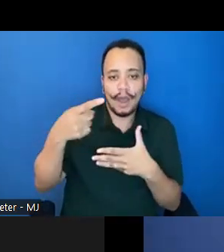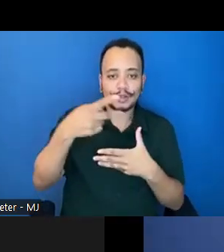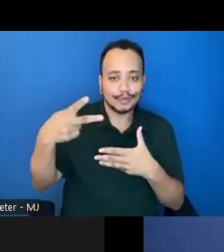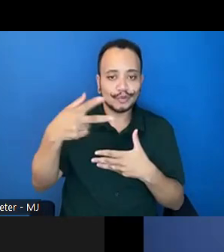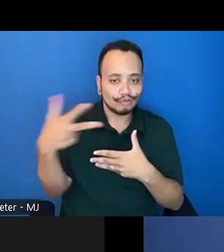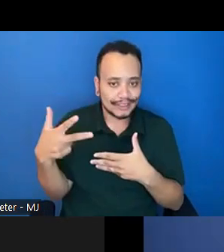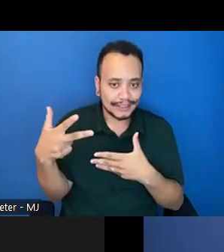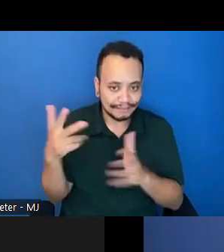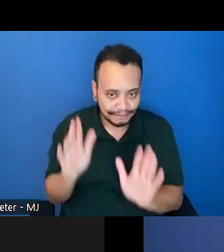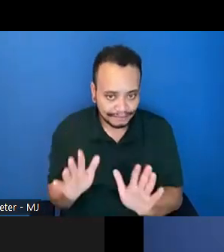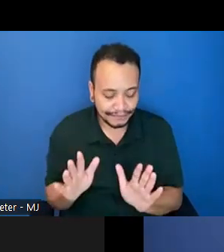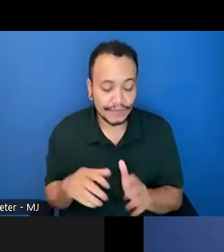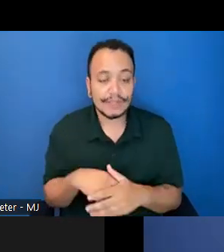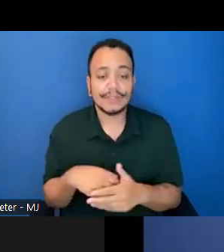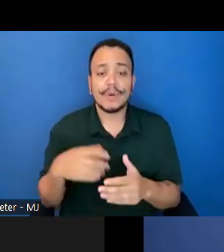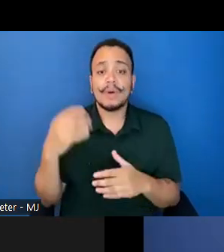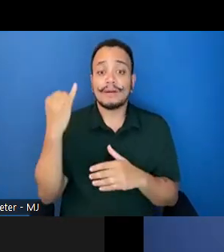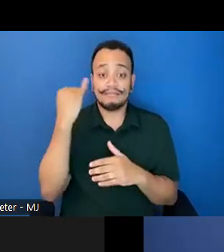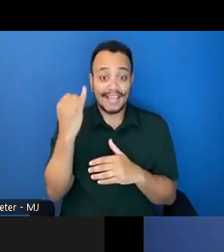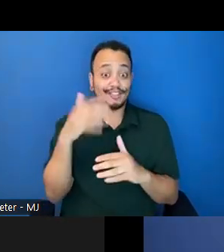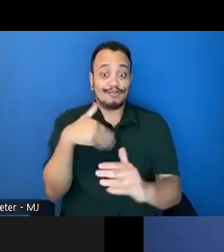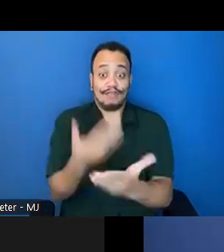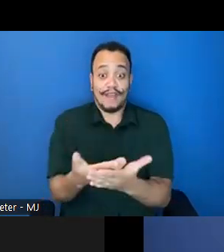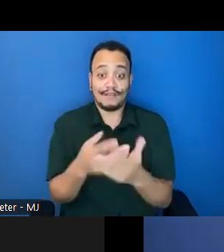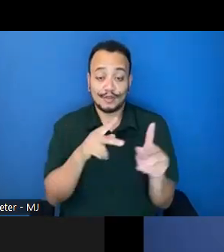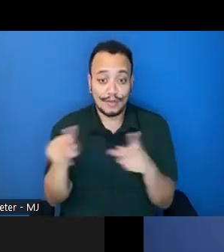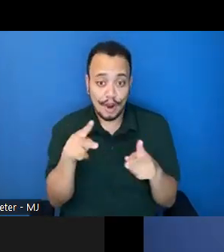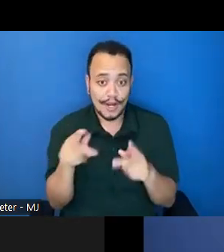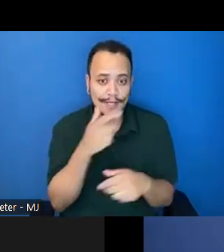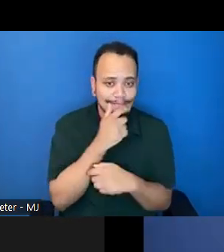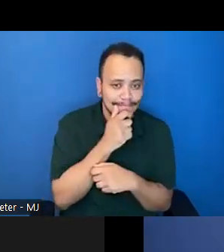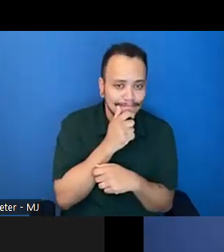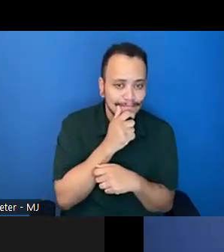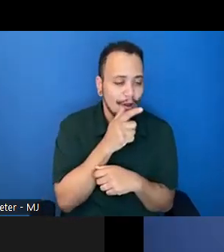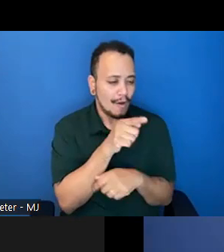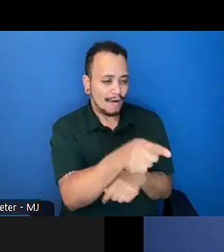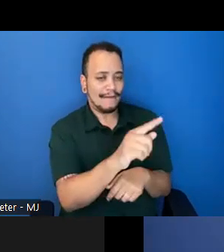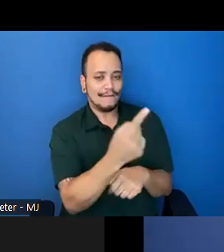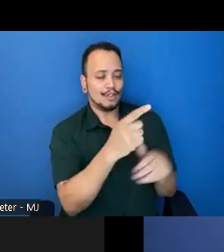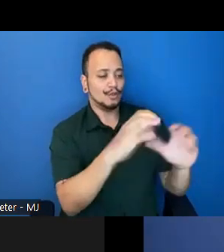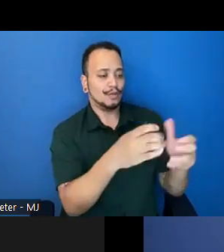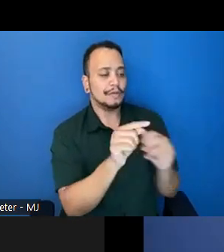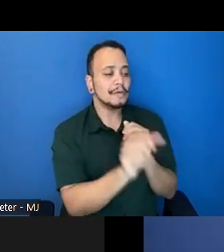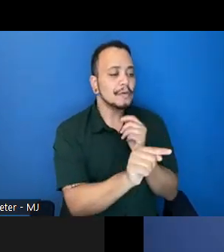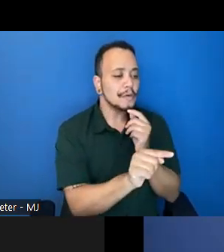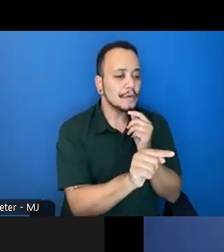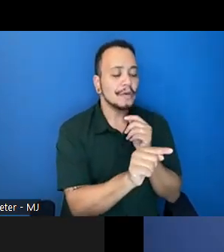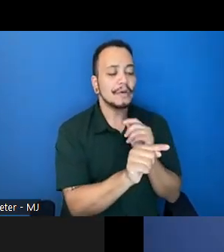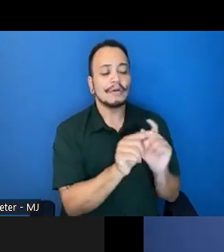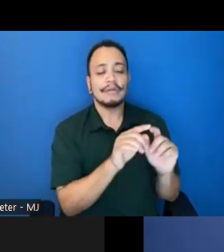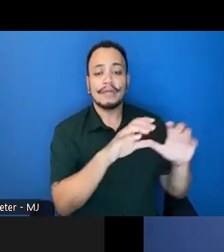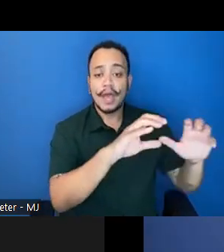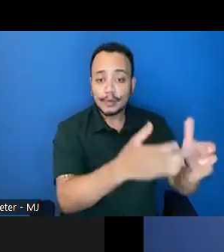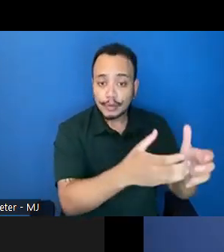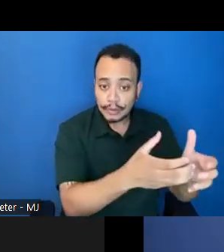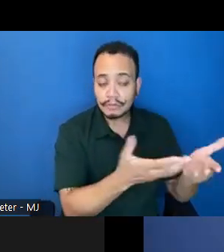So let's talk about, imagine you've walked in the door and you see the first group right there. And so the people who are in